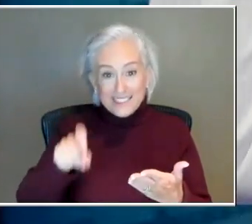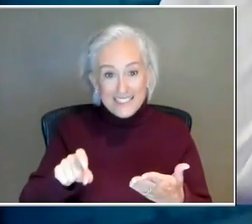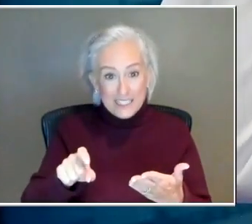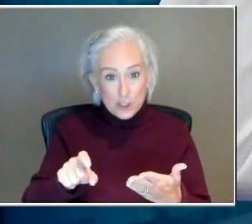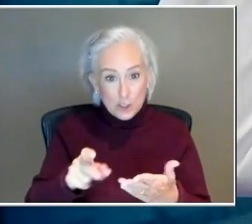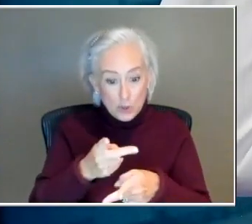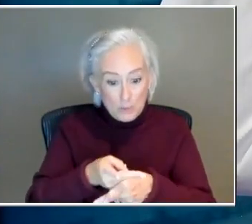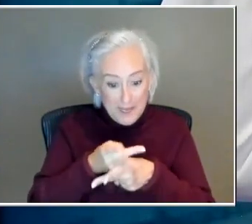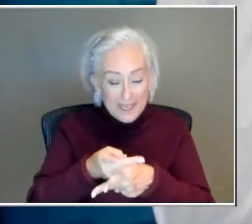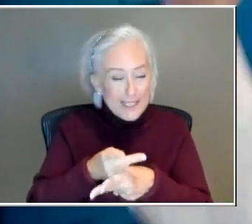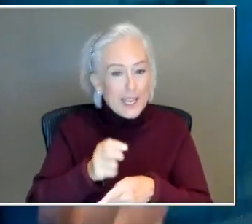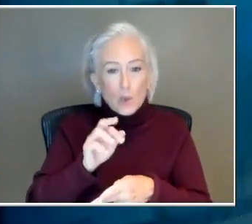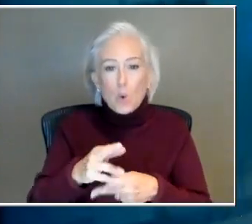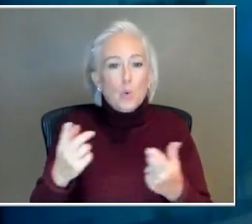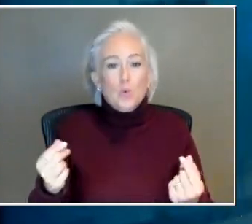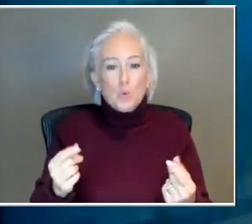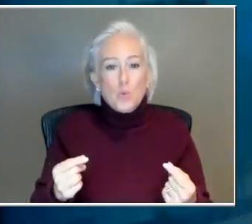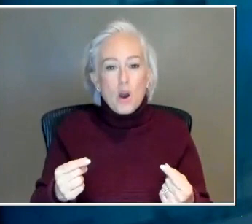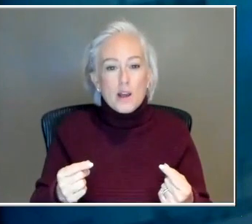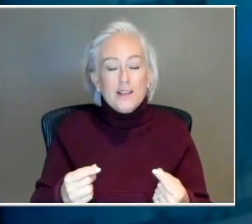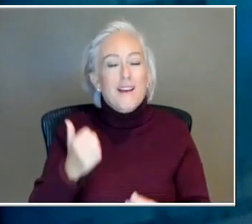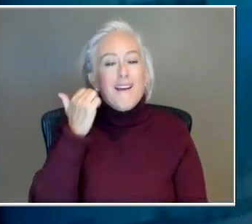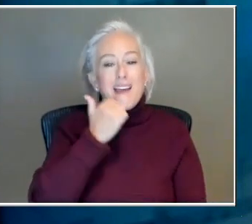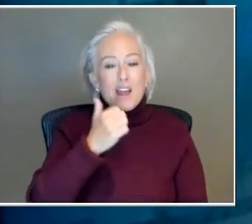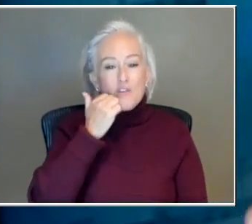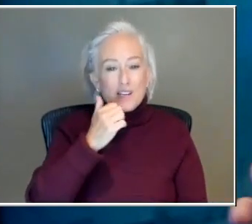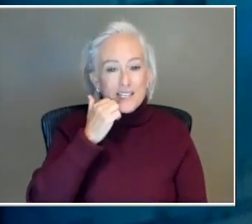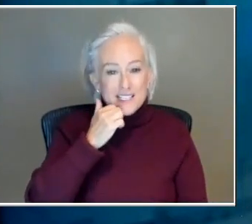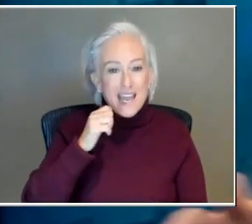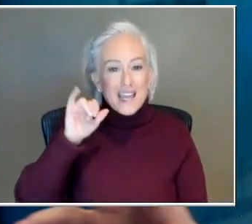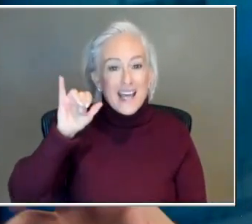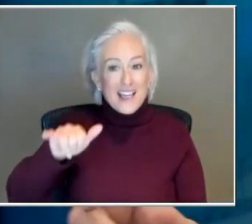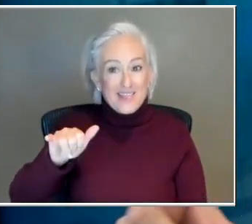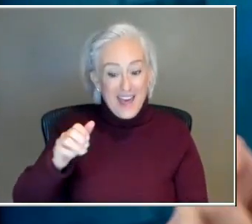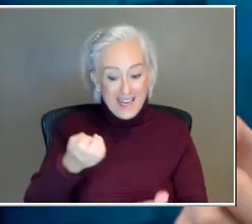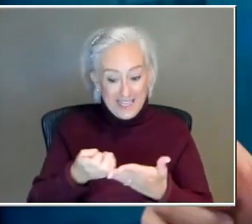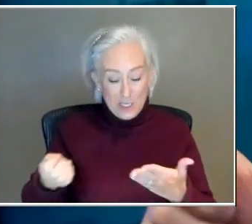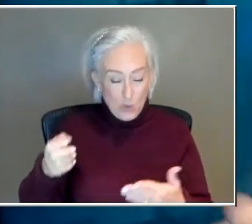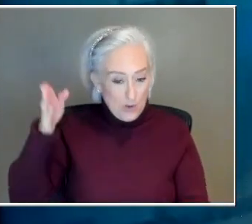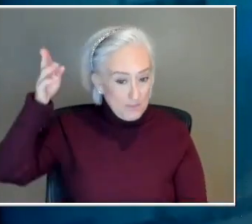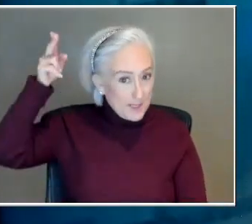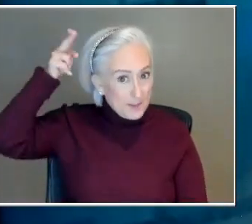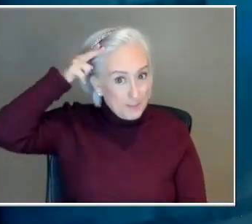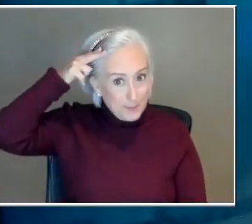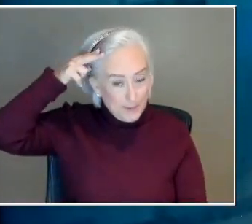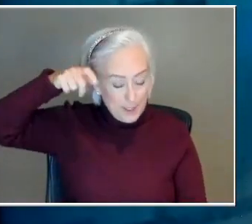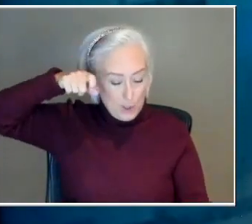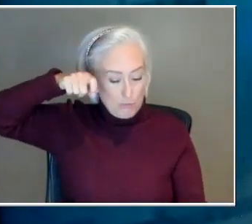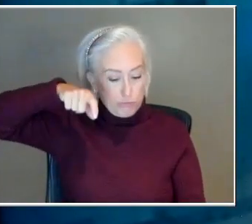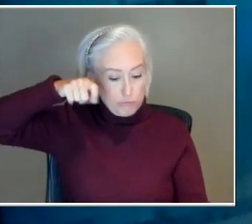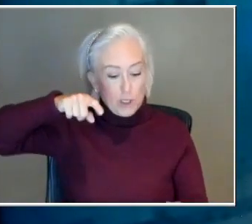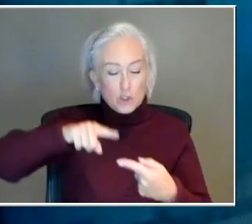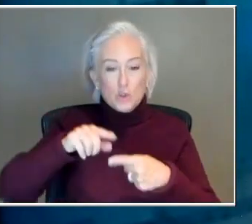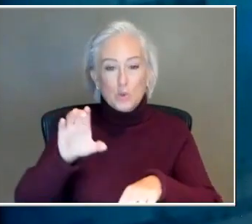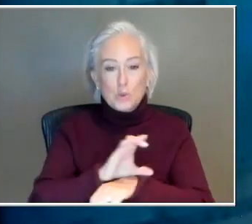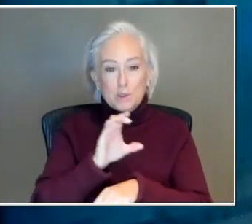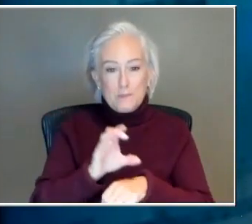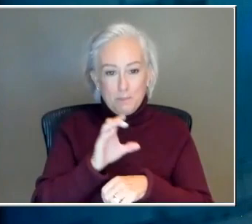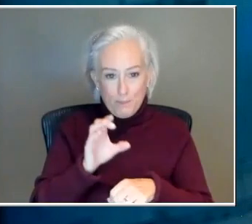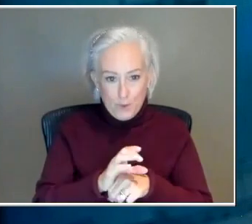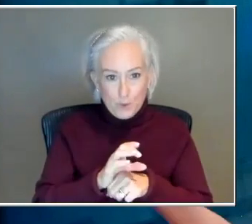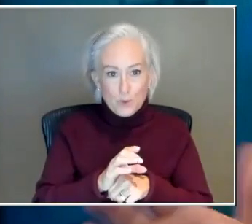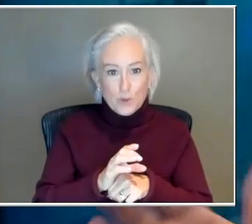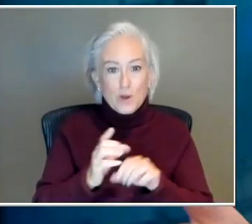basically from your brain to a computer, and that stores all those ECOG informations that I showed earlier. And so